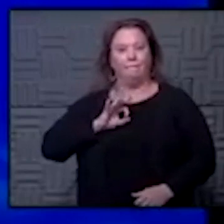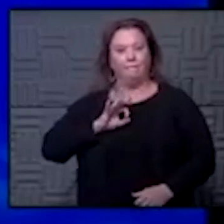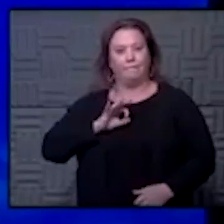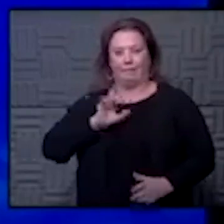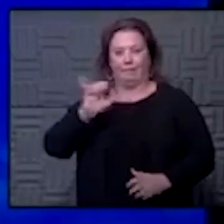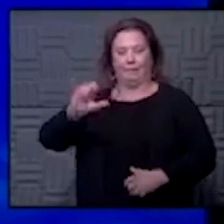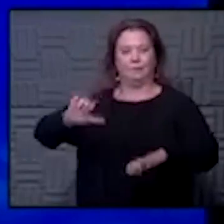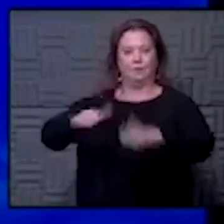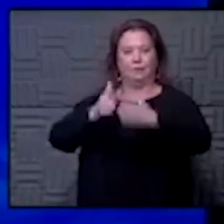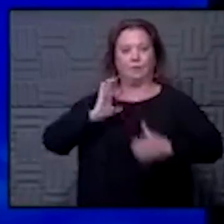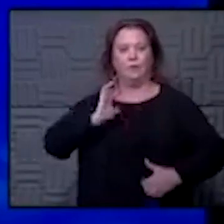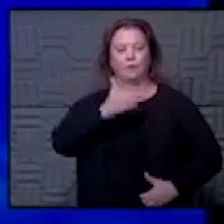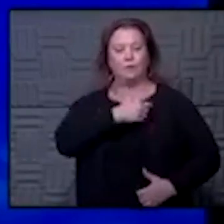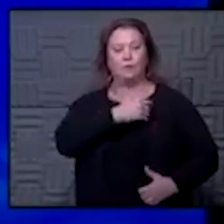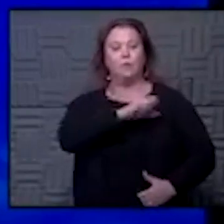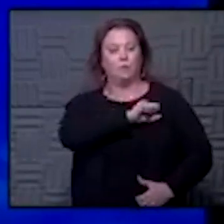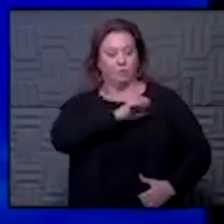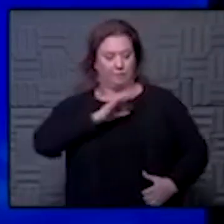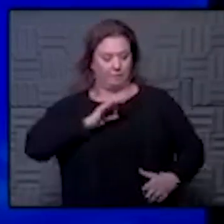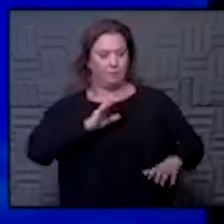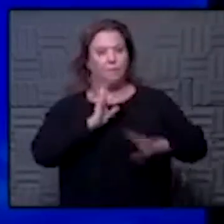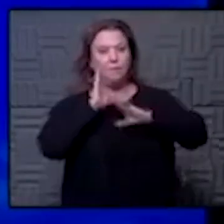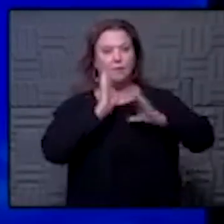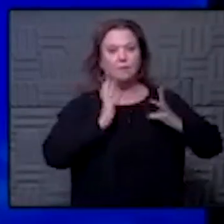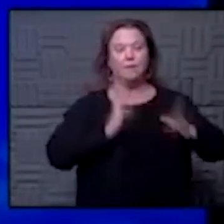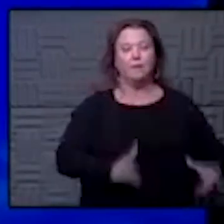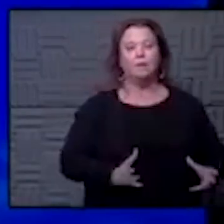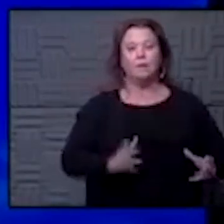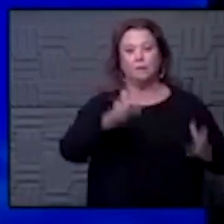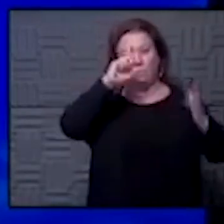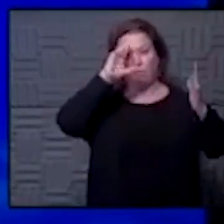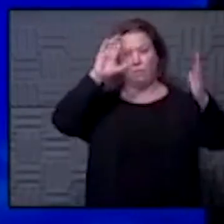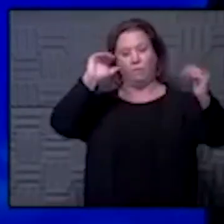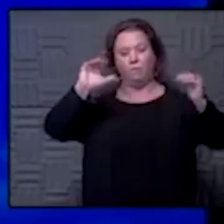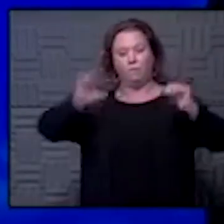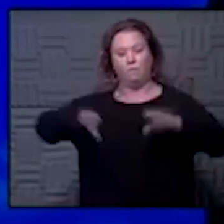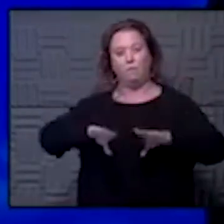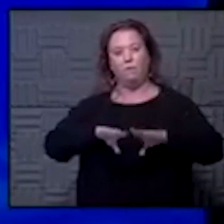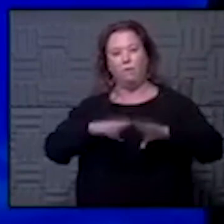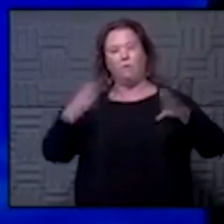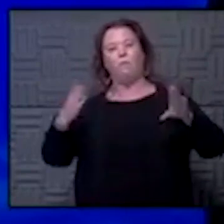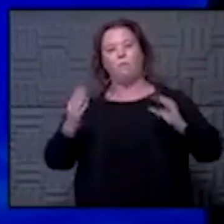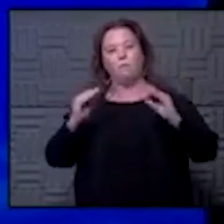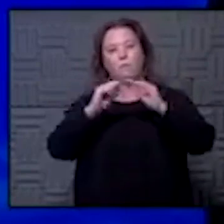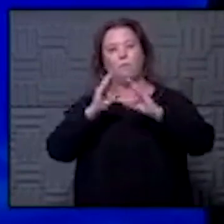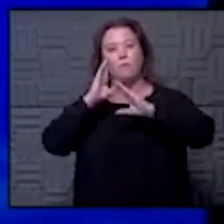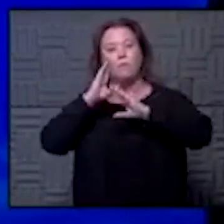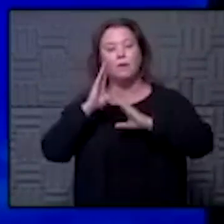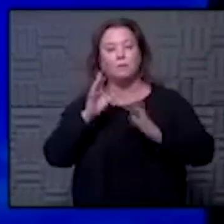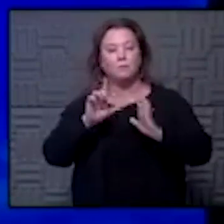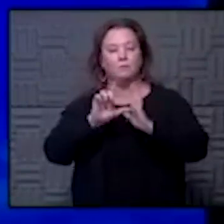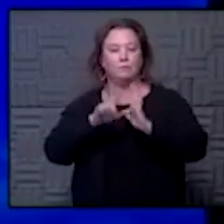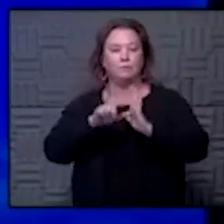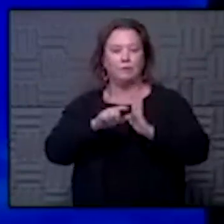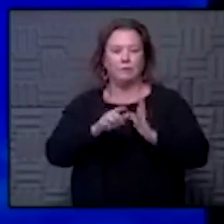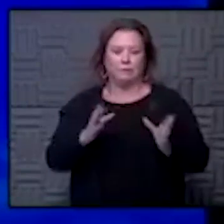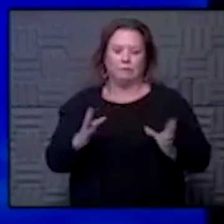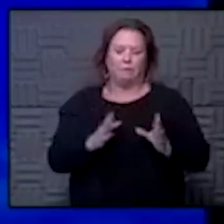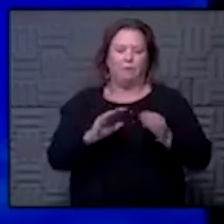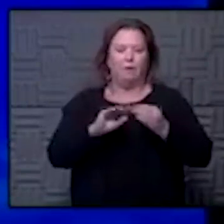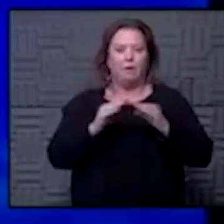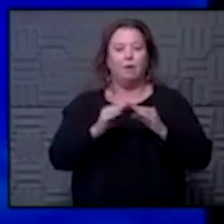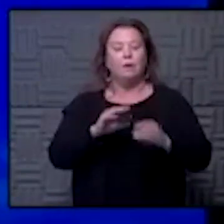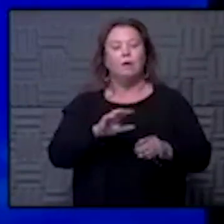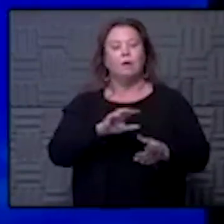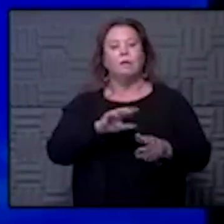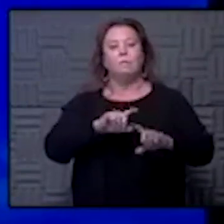been a challenge for us. So we're staffing all of our beds. We actually hope to open up some additional beds in the near future. It's going to be a small number, but I think